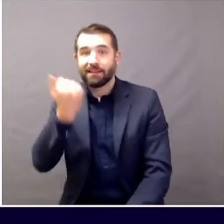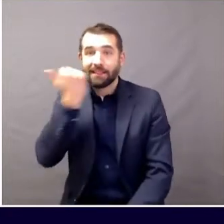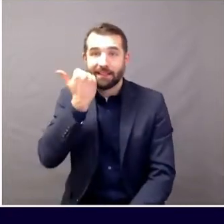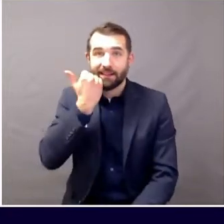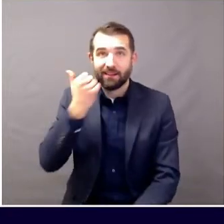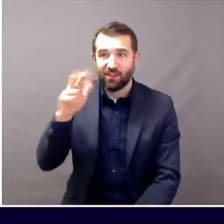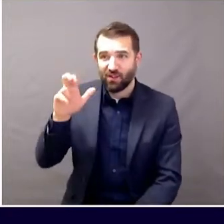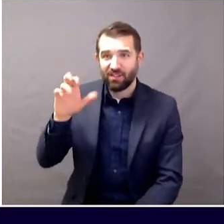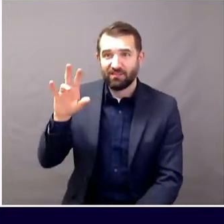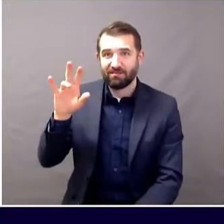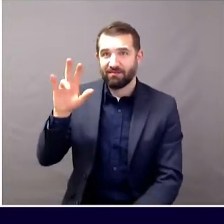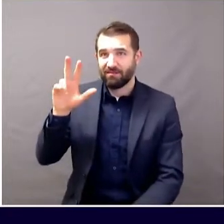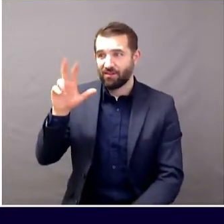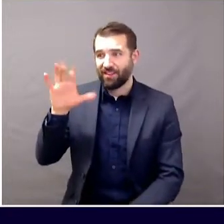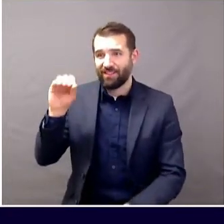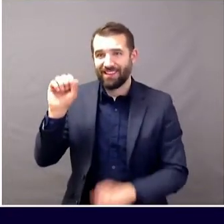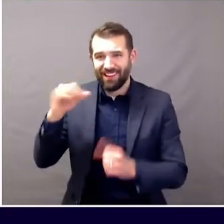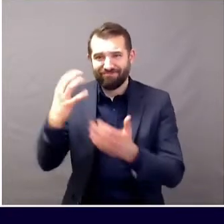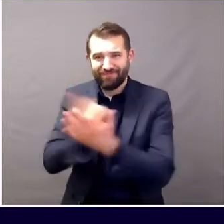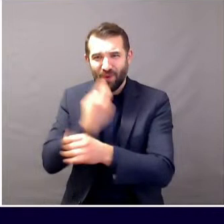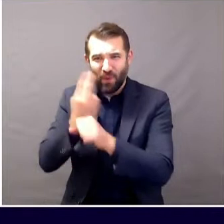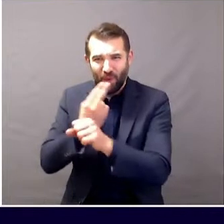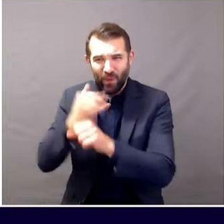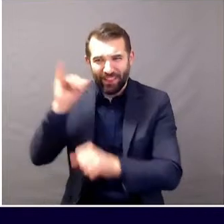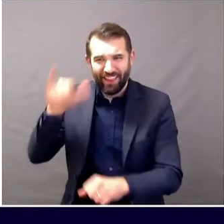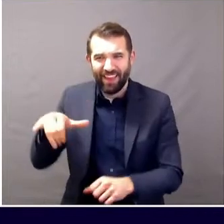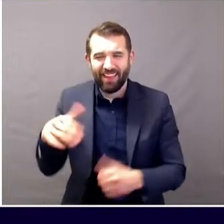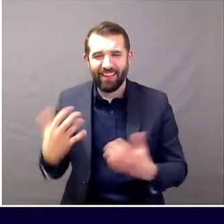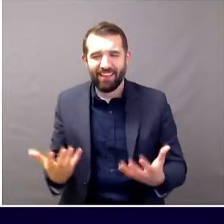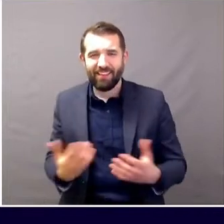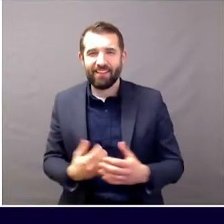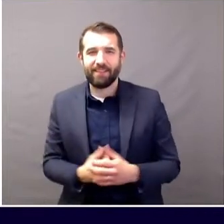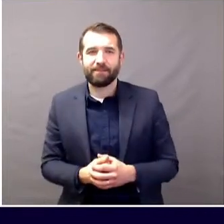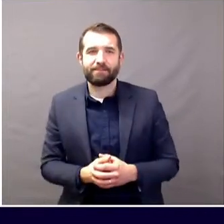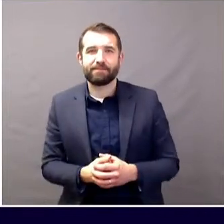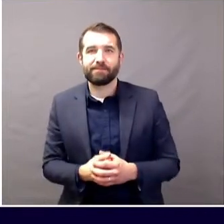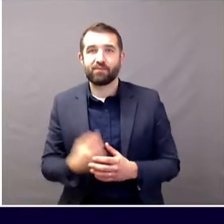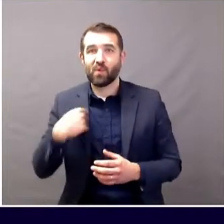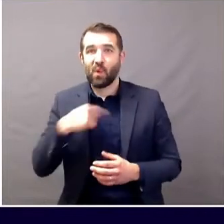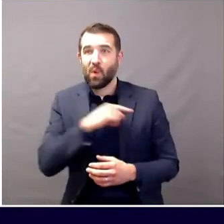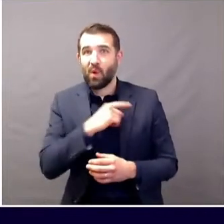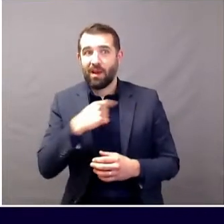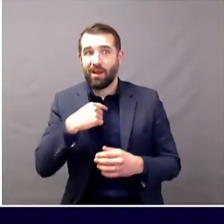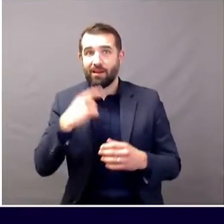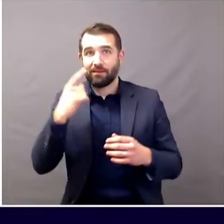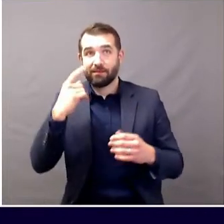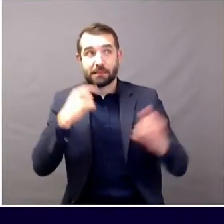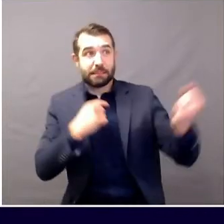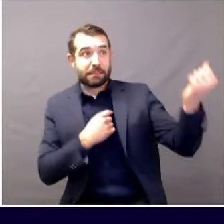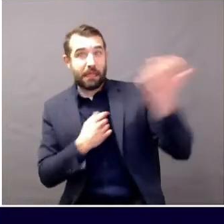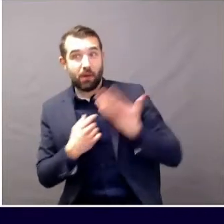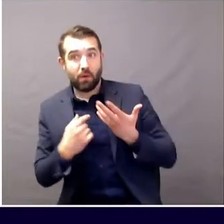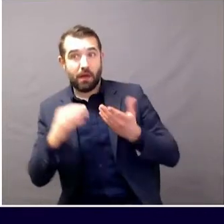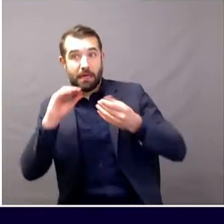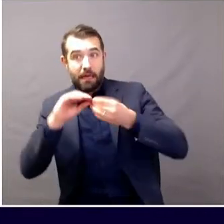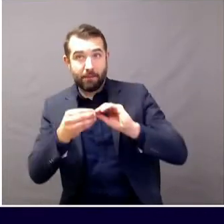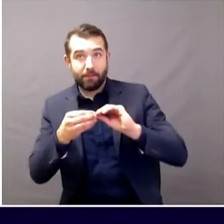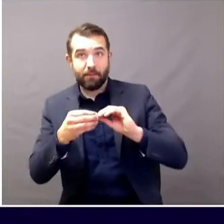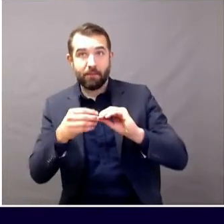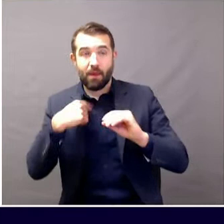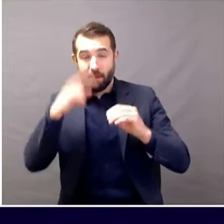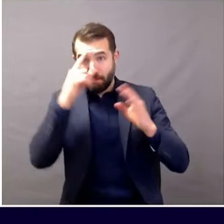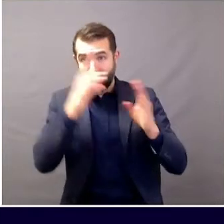So those when what we get doesn't match what we planned for, we've got to go back to the drawing board